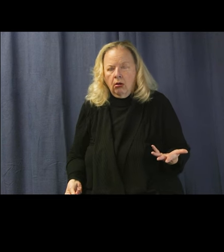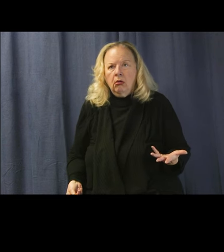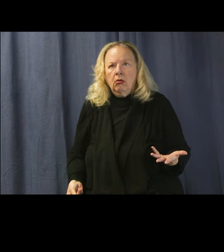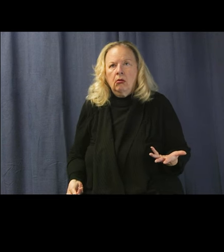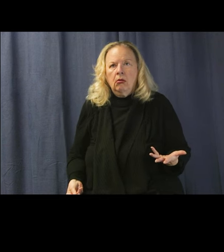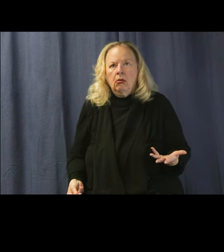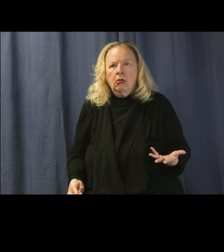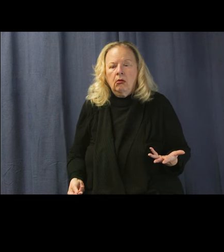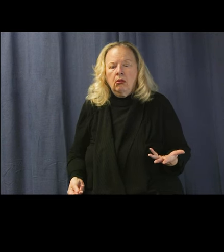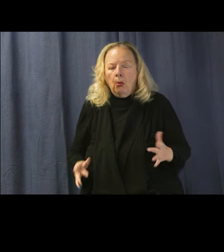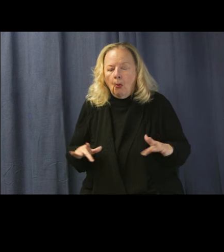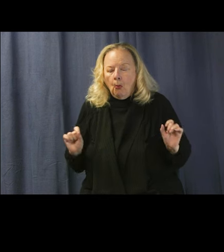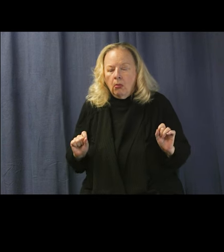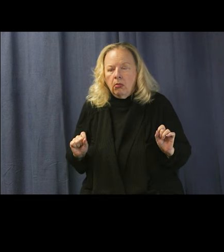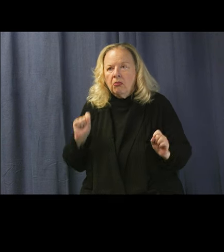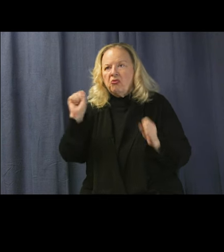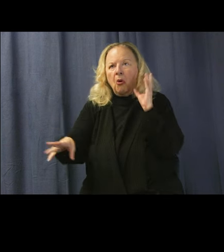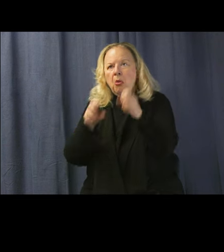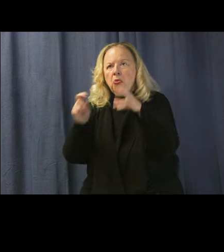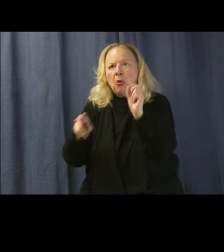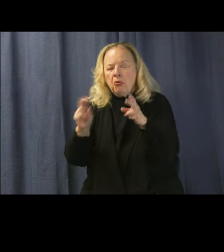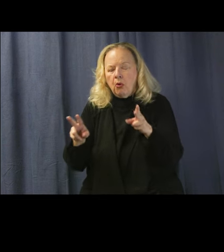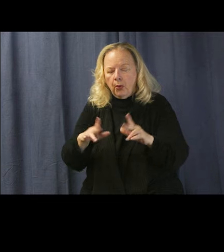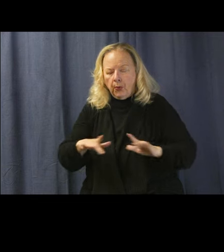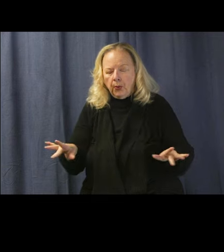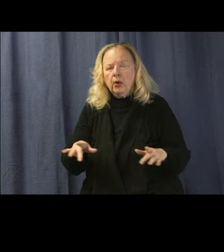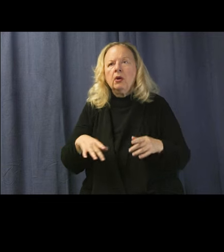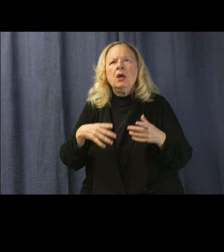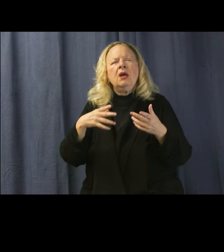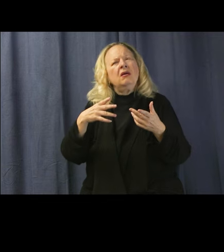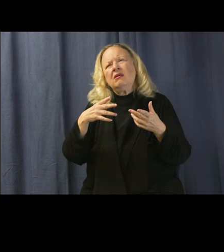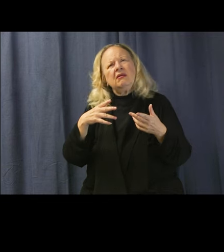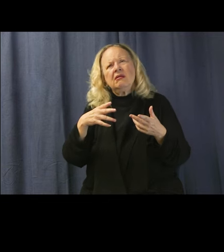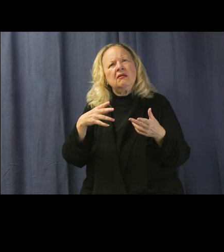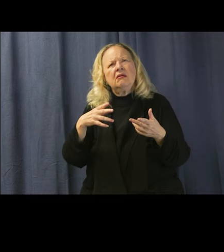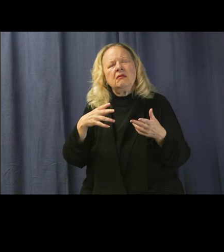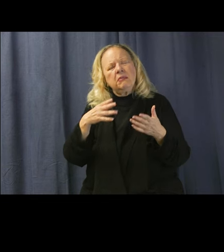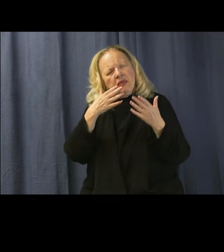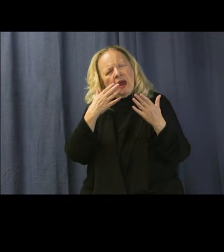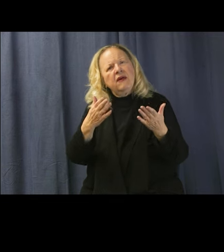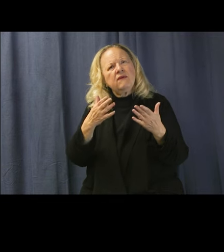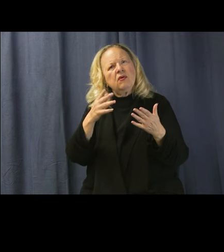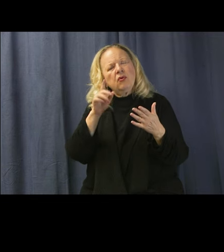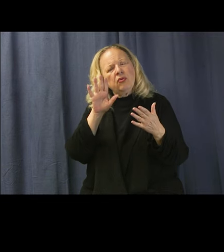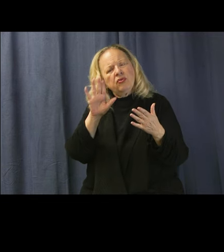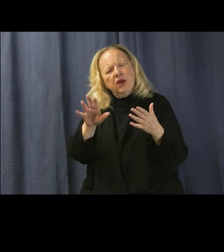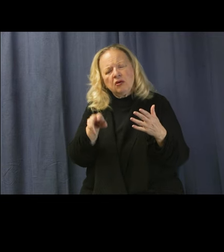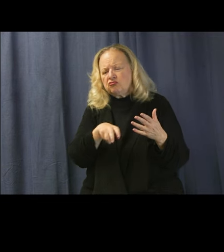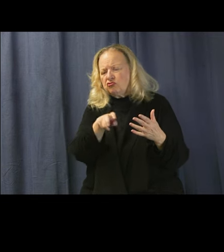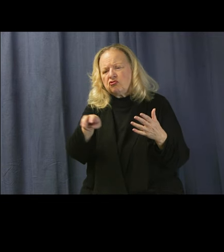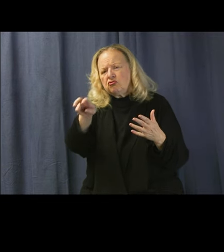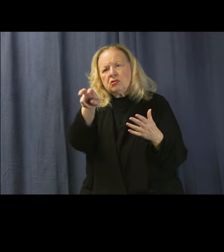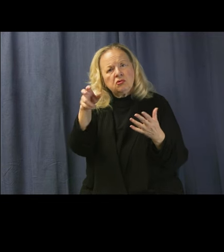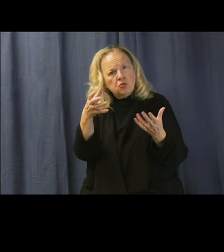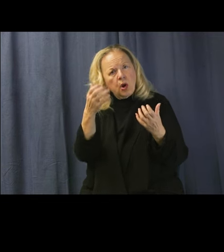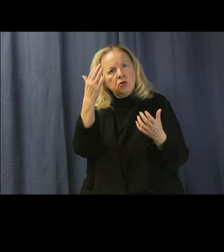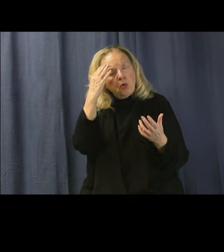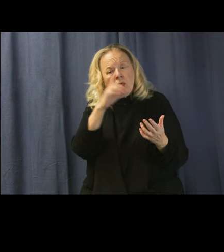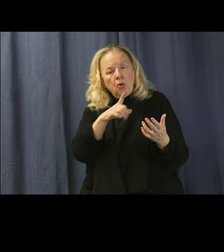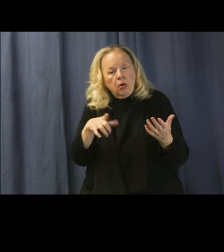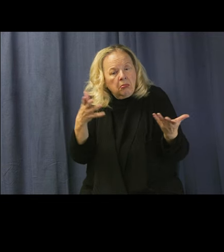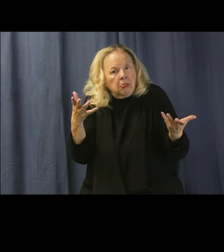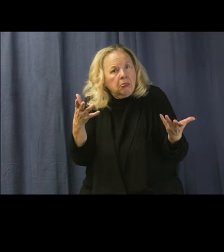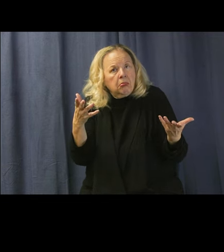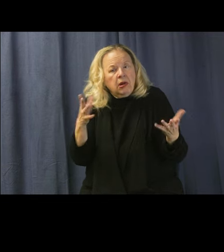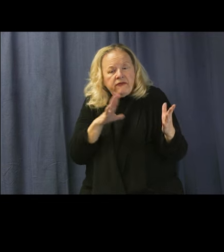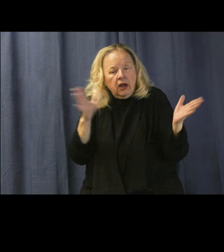Okay? We want to be positive. We want to thank them for where they're at. All right? And then just say, do you want to know more? That's why I